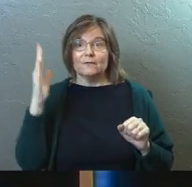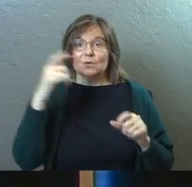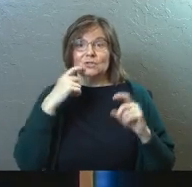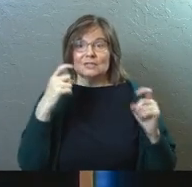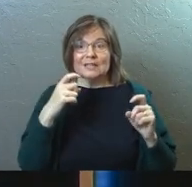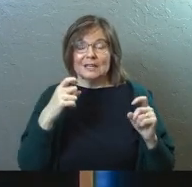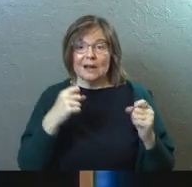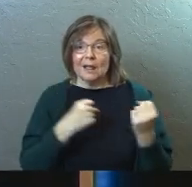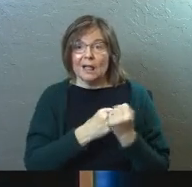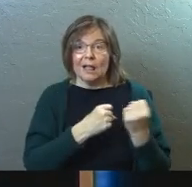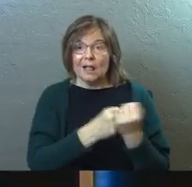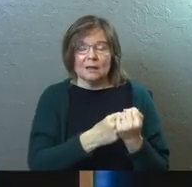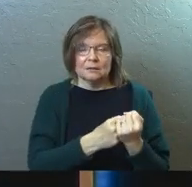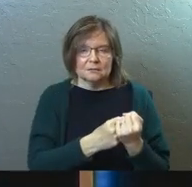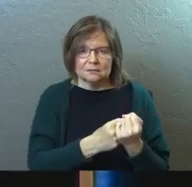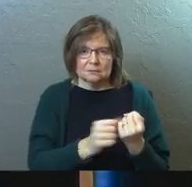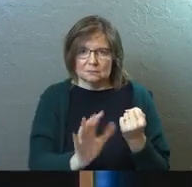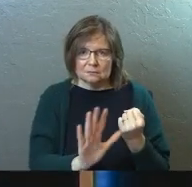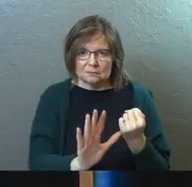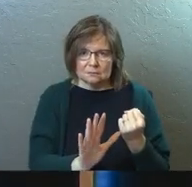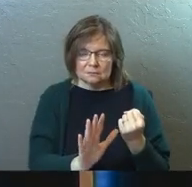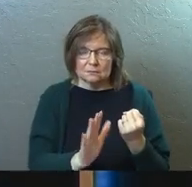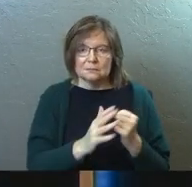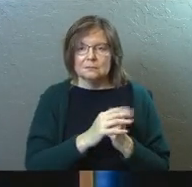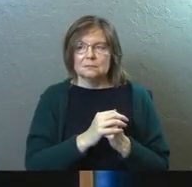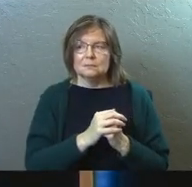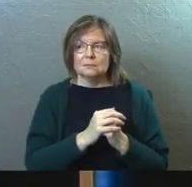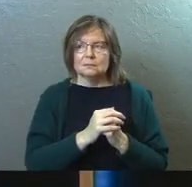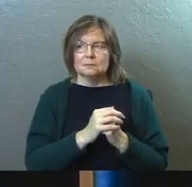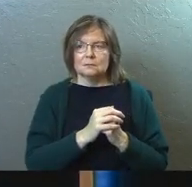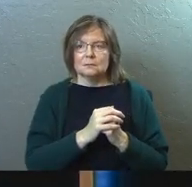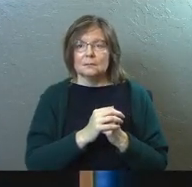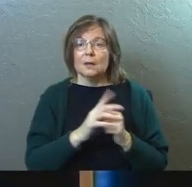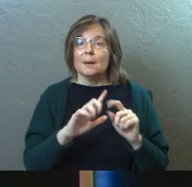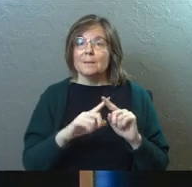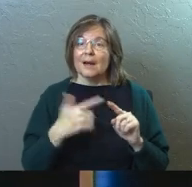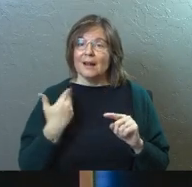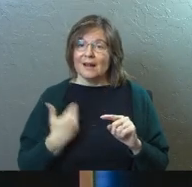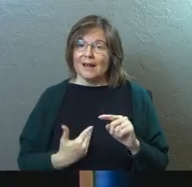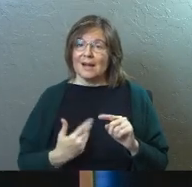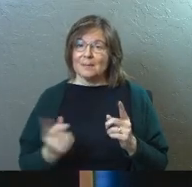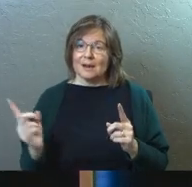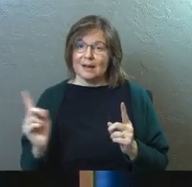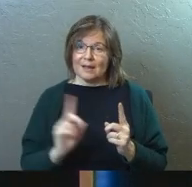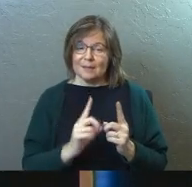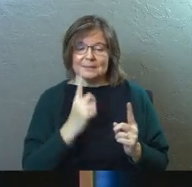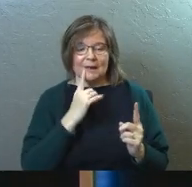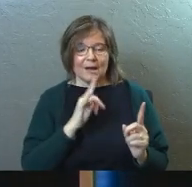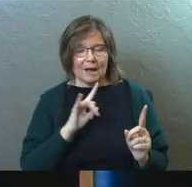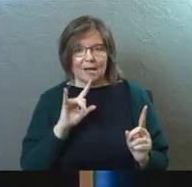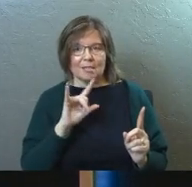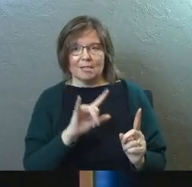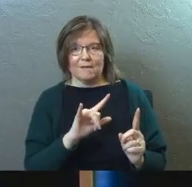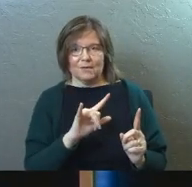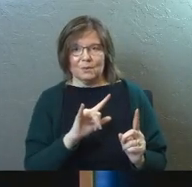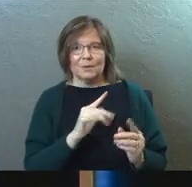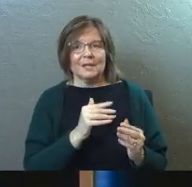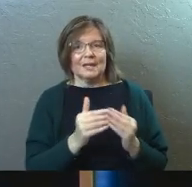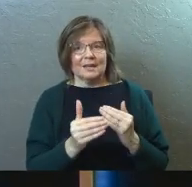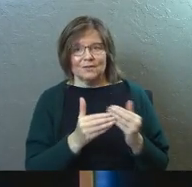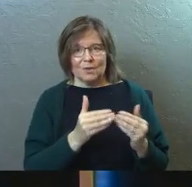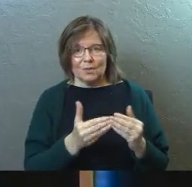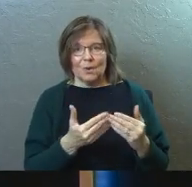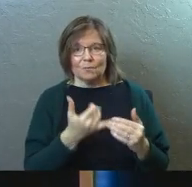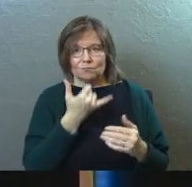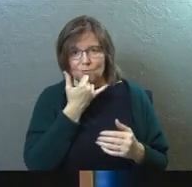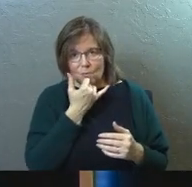sin. We're not going to do any of those negative things. But I am going to come and say, I love you even though you're broken